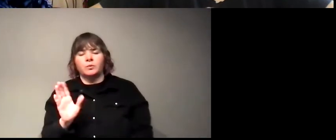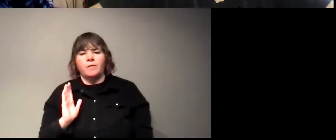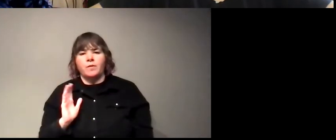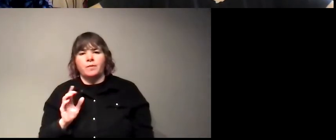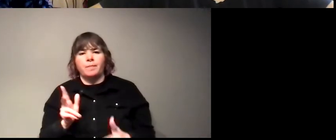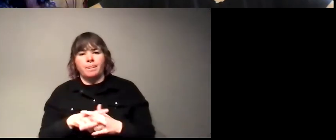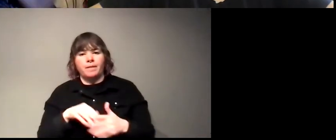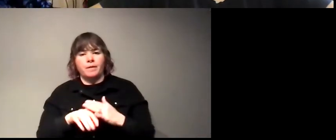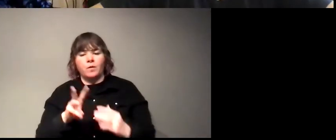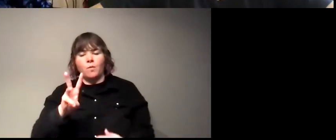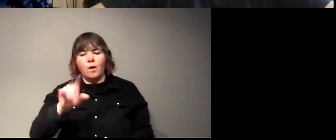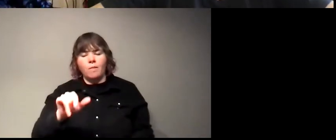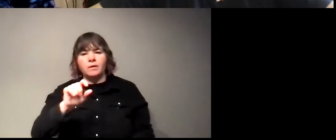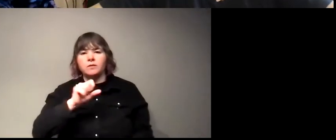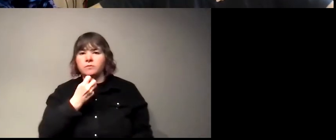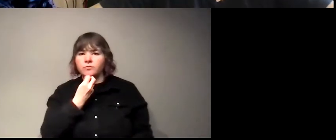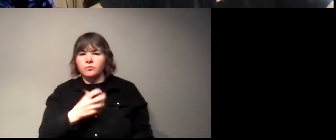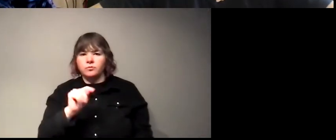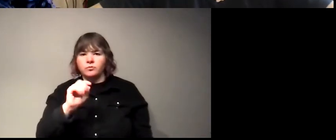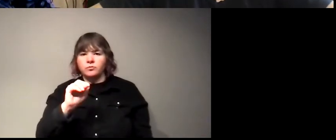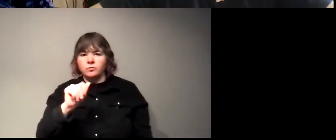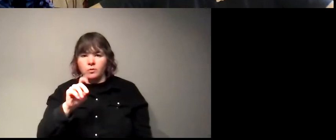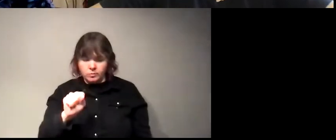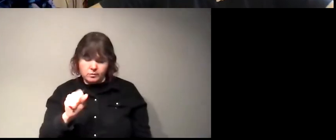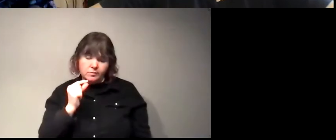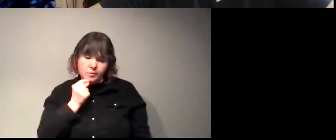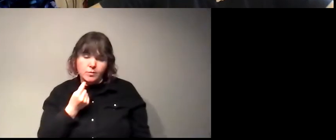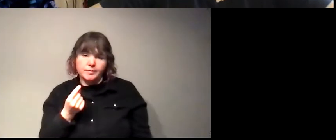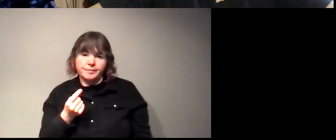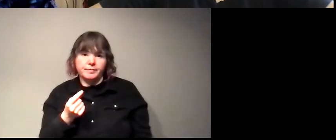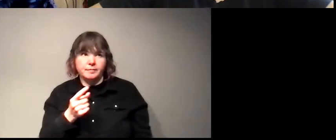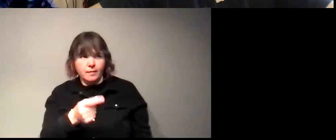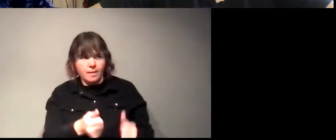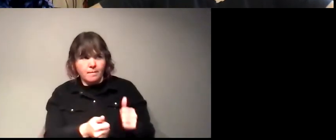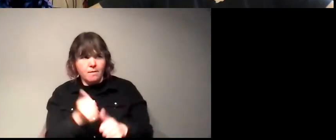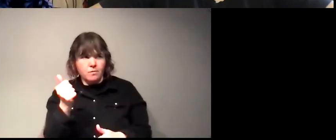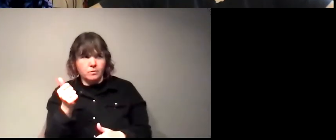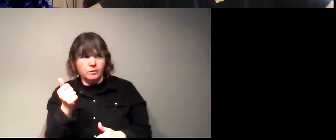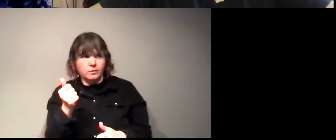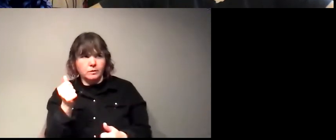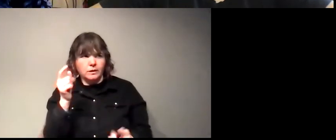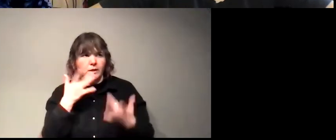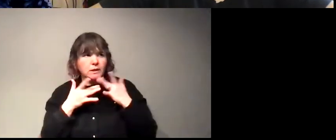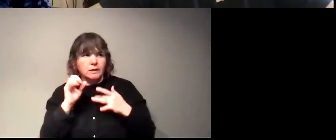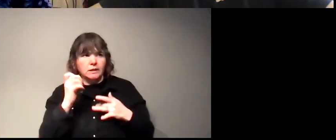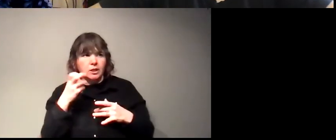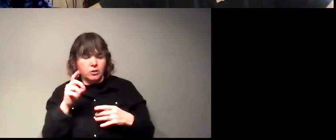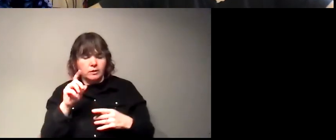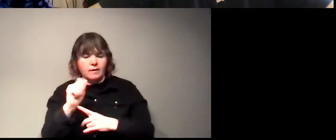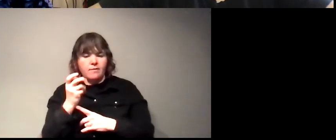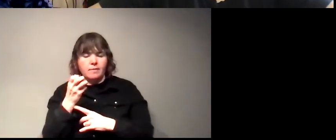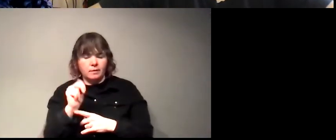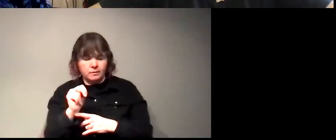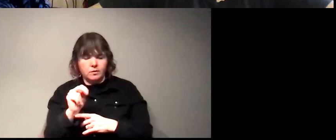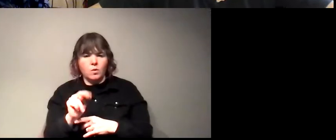breeding Wyoming toads. It's really cool because they are the most, I think, endangered amphibian in North